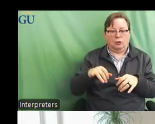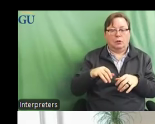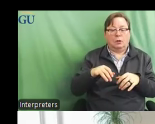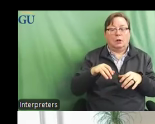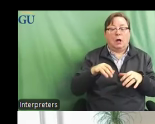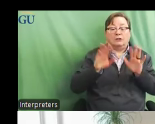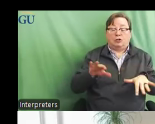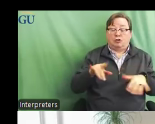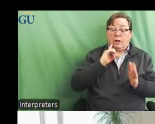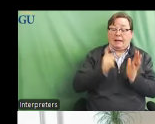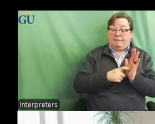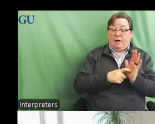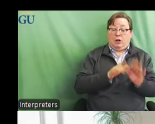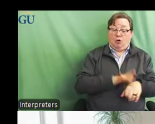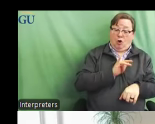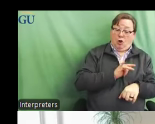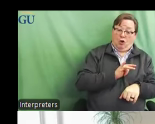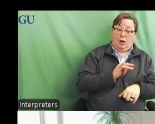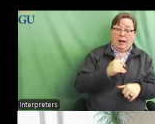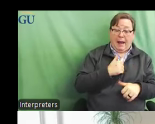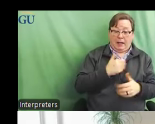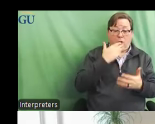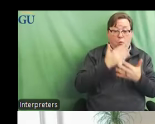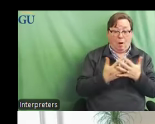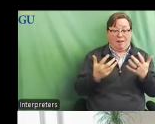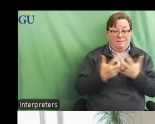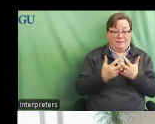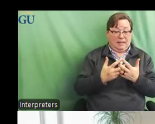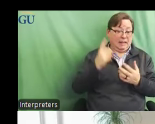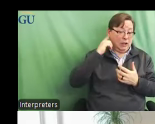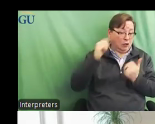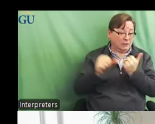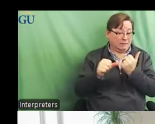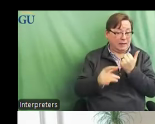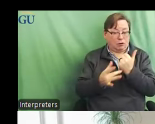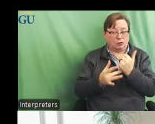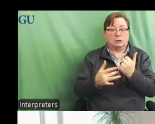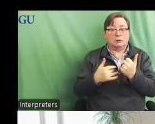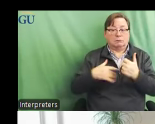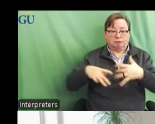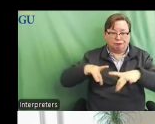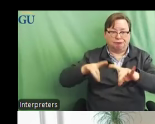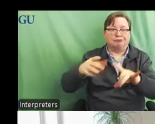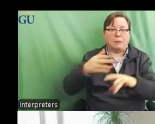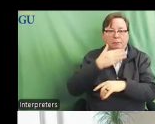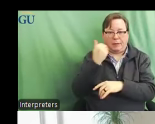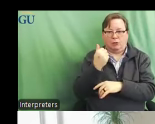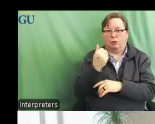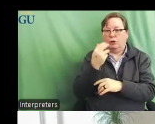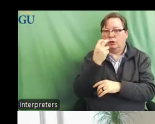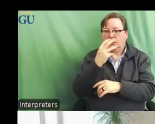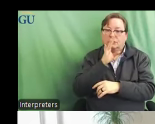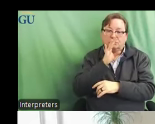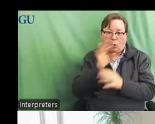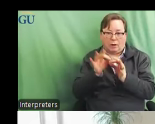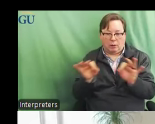to well-fitted hearing assistive technology have better spoken language skills. That's pretty well documented. It's not that all of